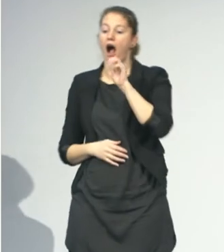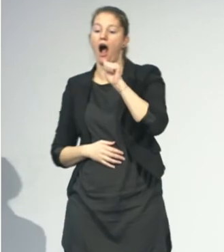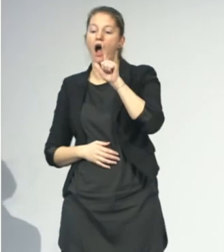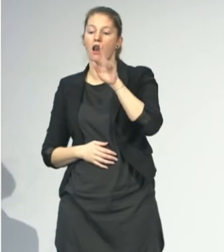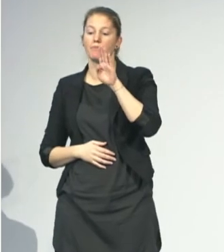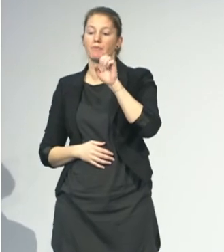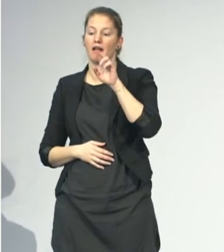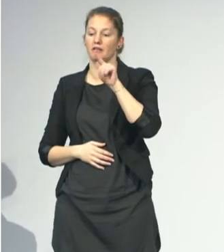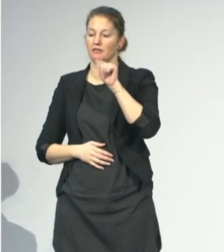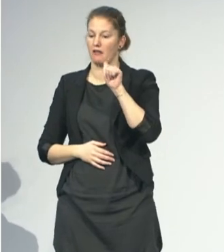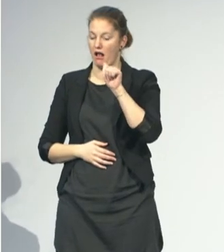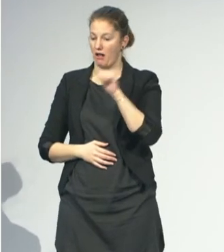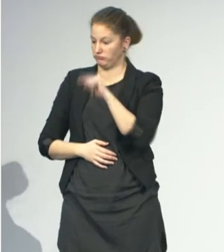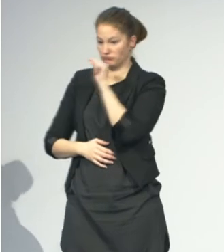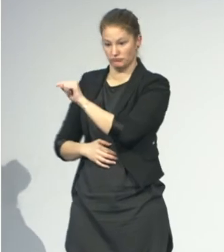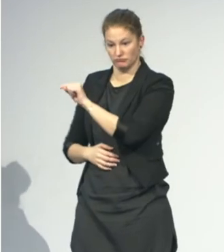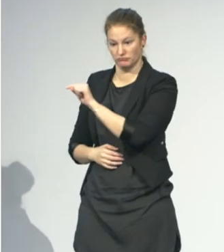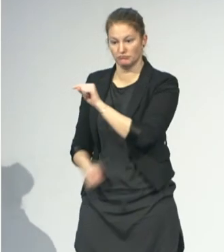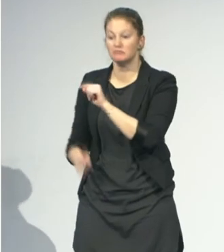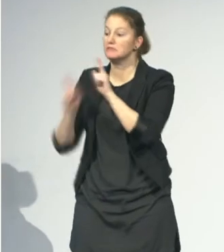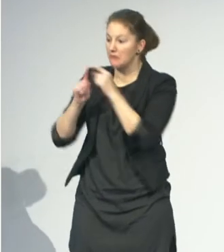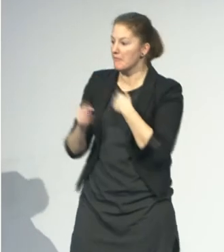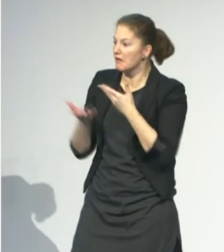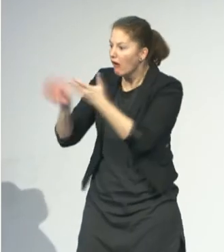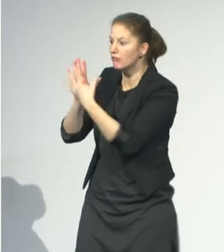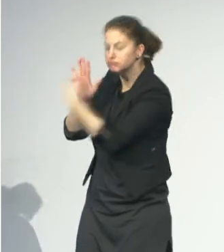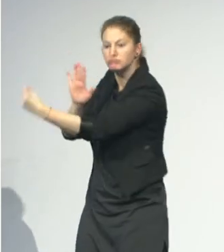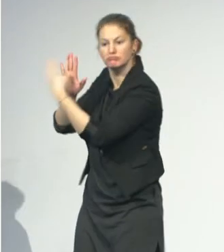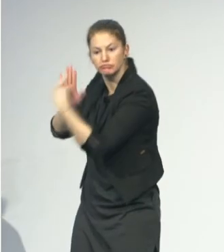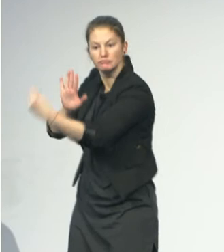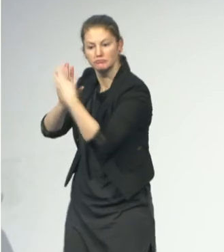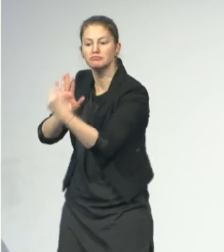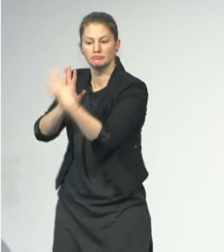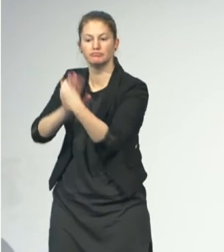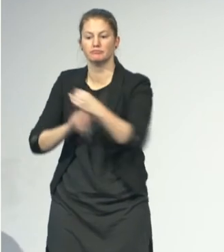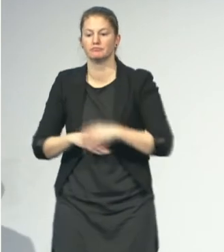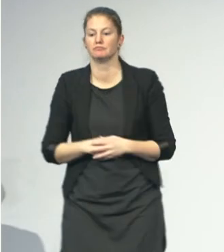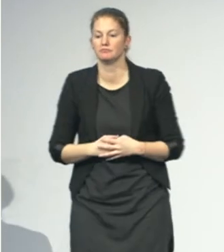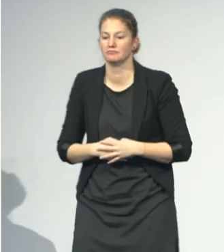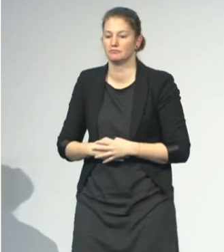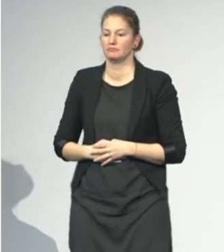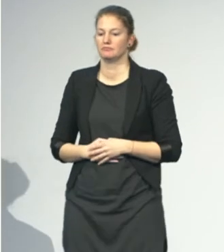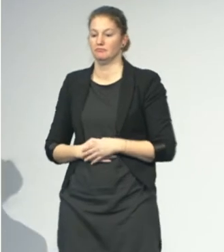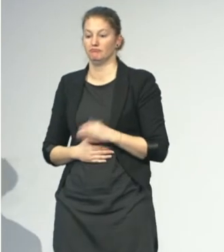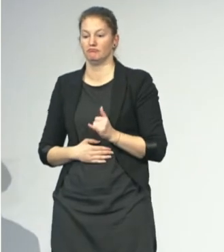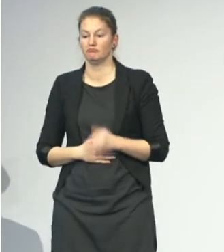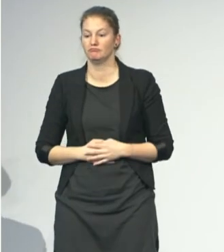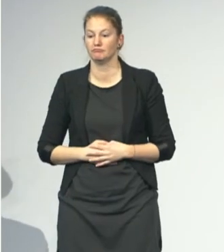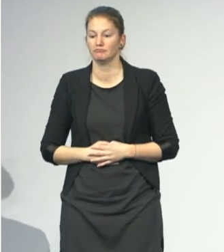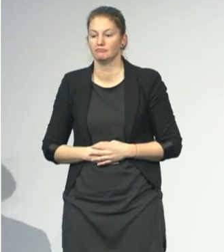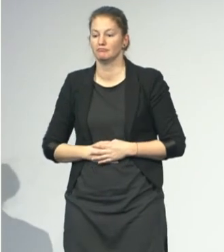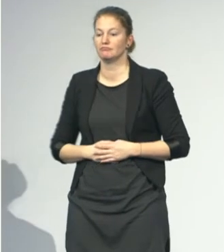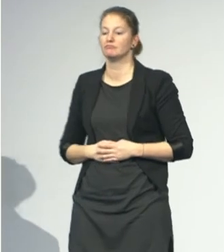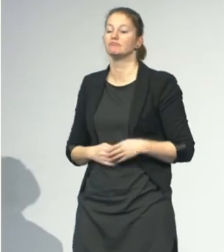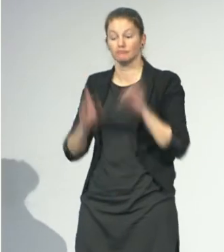also, while we were here, and I think this is one that is important to stress for everybody, is met other like-minded people, which for me is